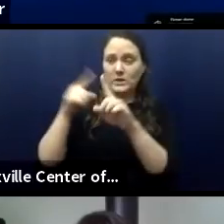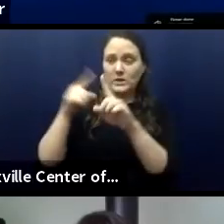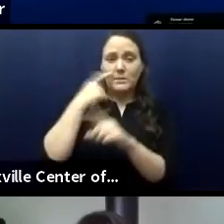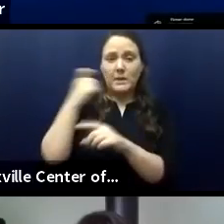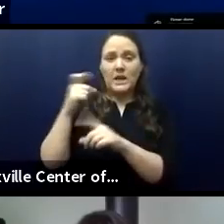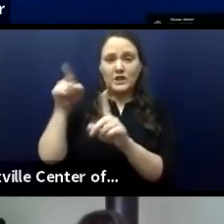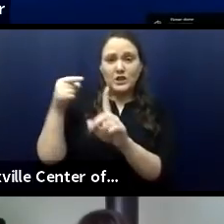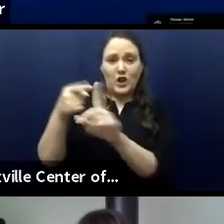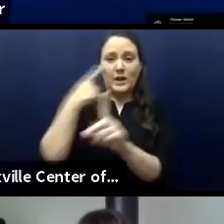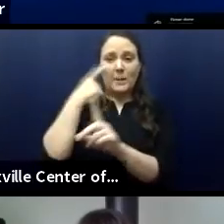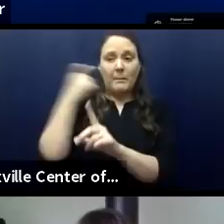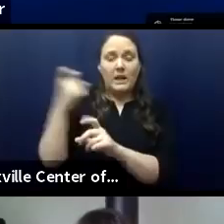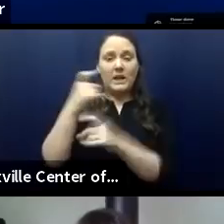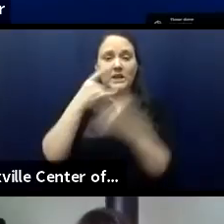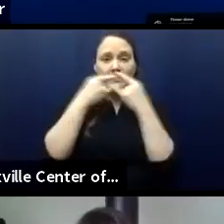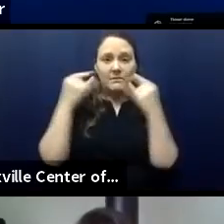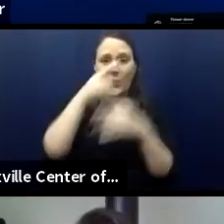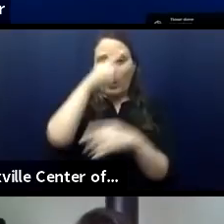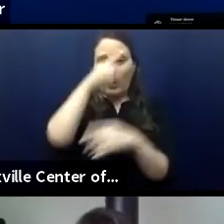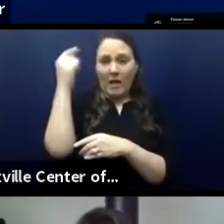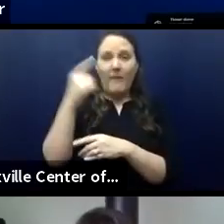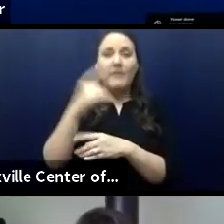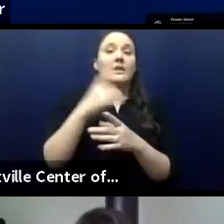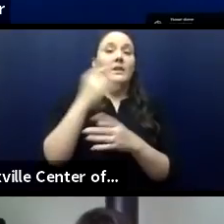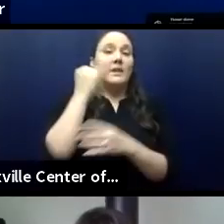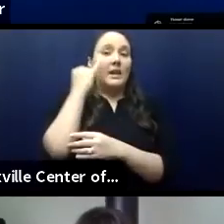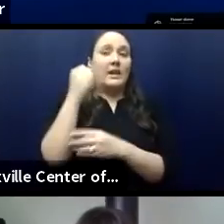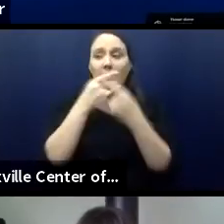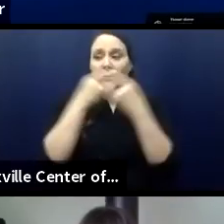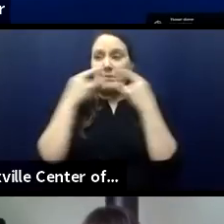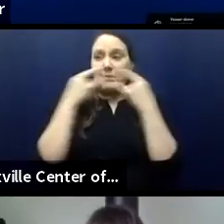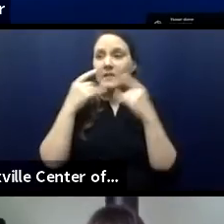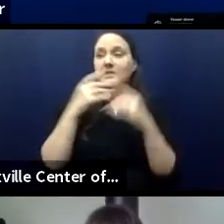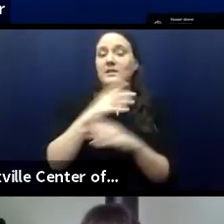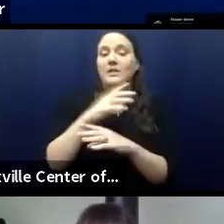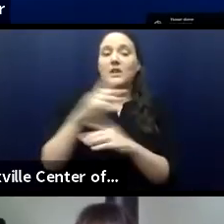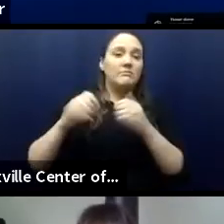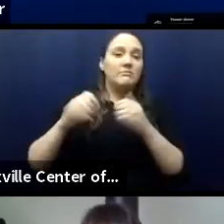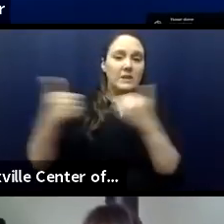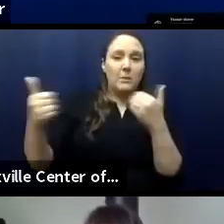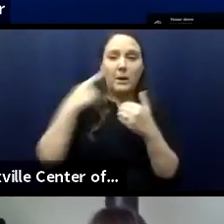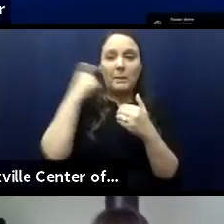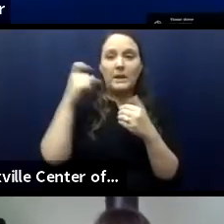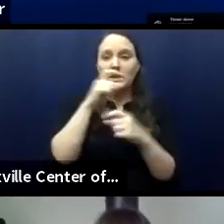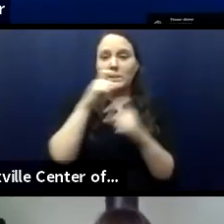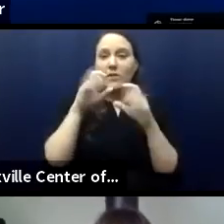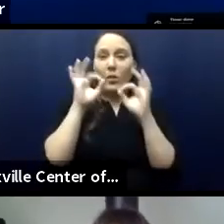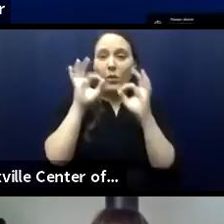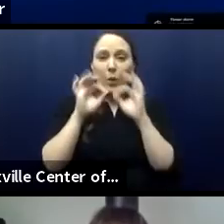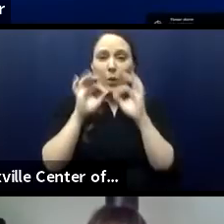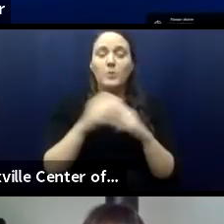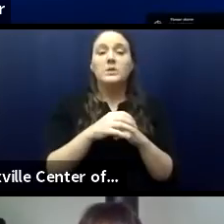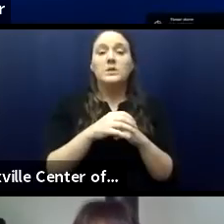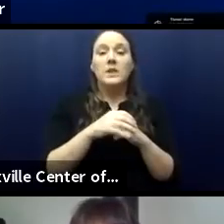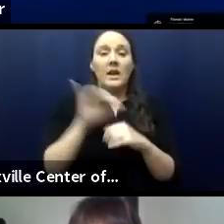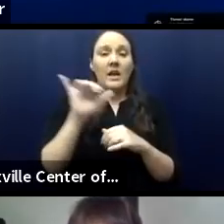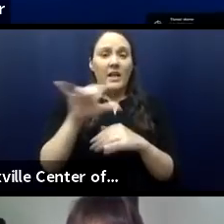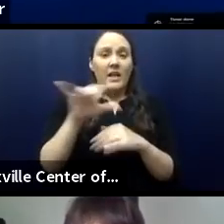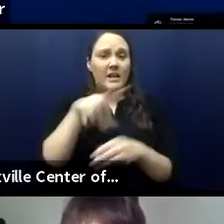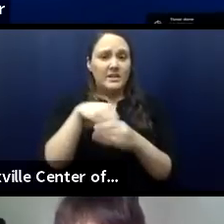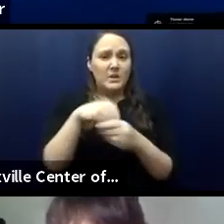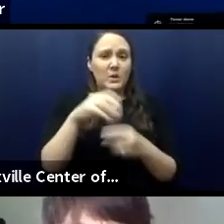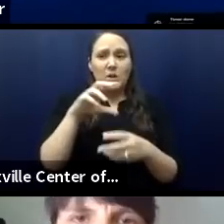wear face masks face ostracism for the mask holes. Mandatory masking is further harming Black men and racial